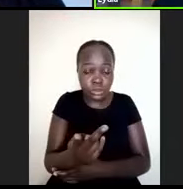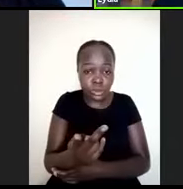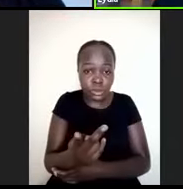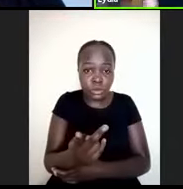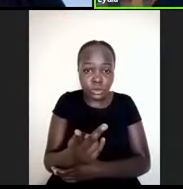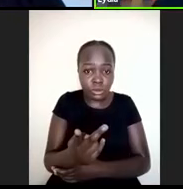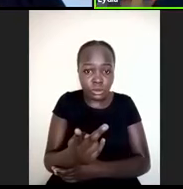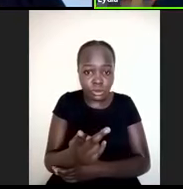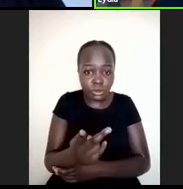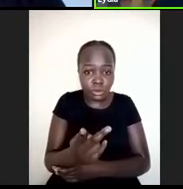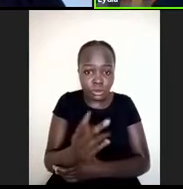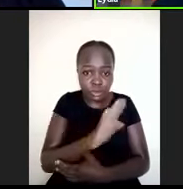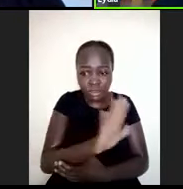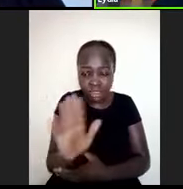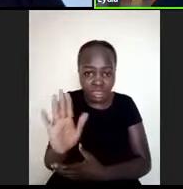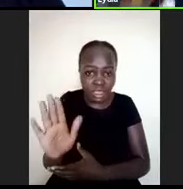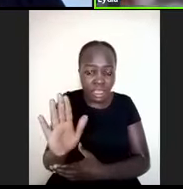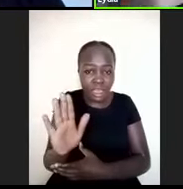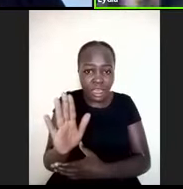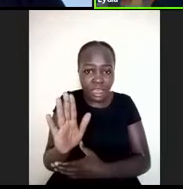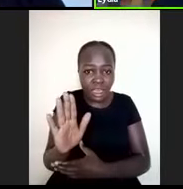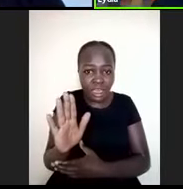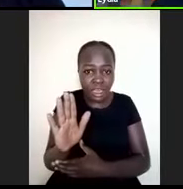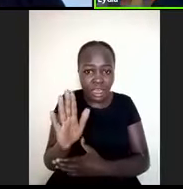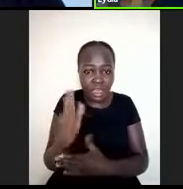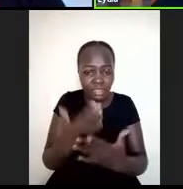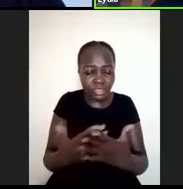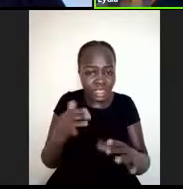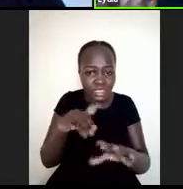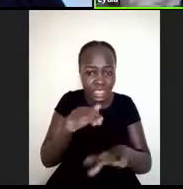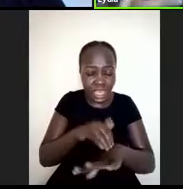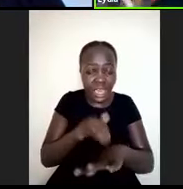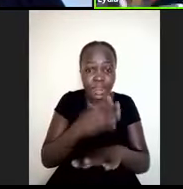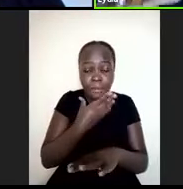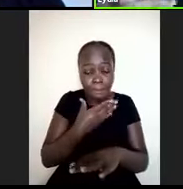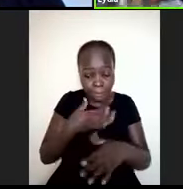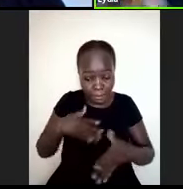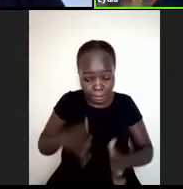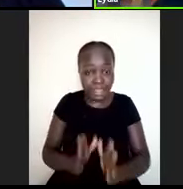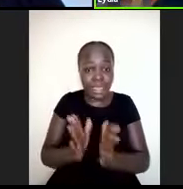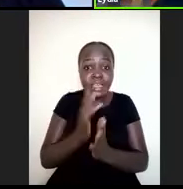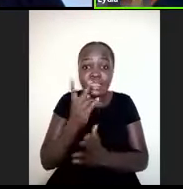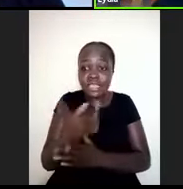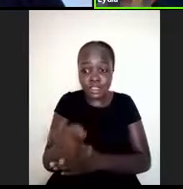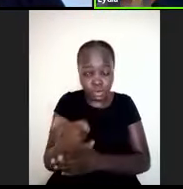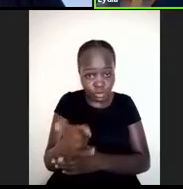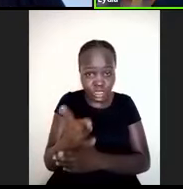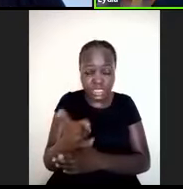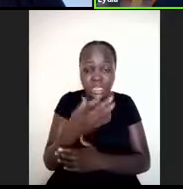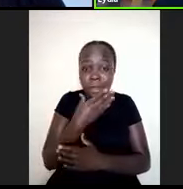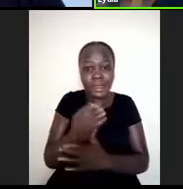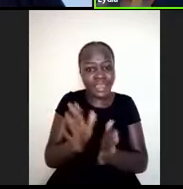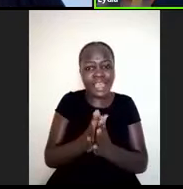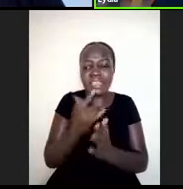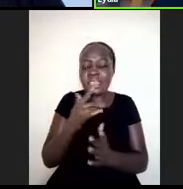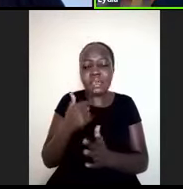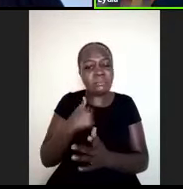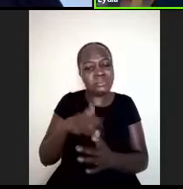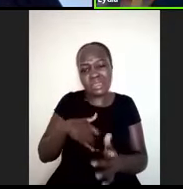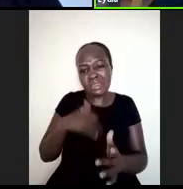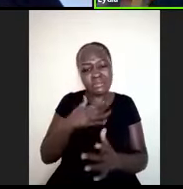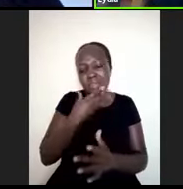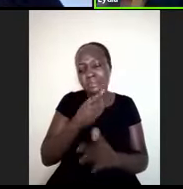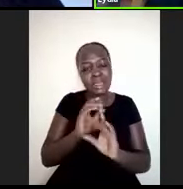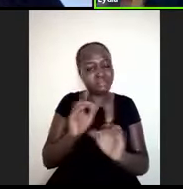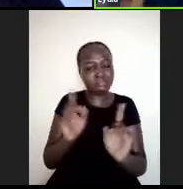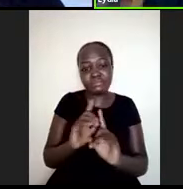saw their biological organs at birth and said, this is a male, now they say, no, I don't feel male. And these ones